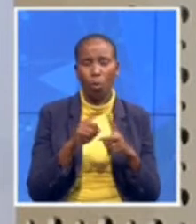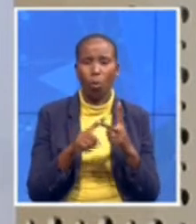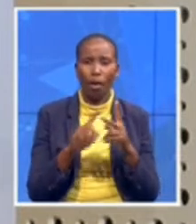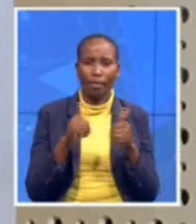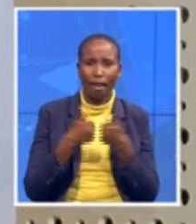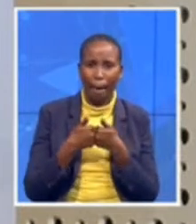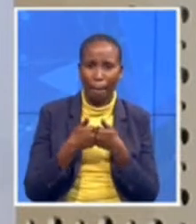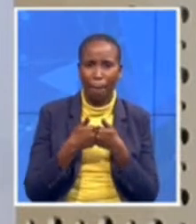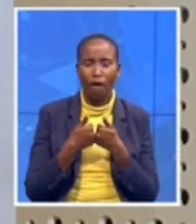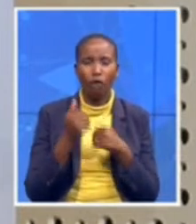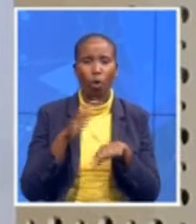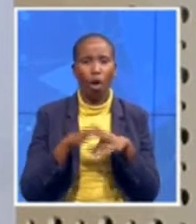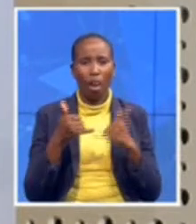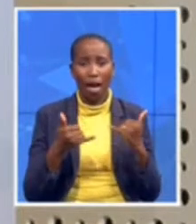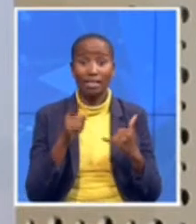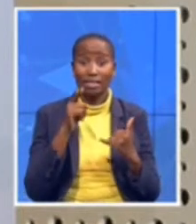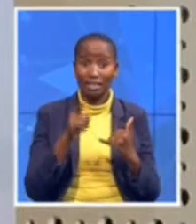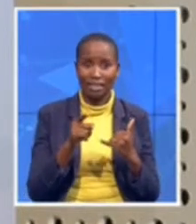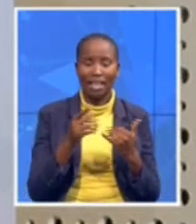recent years.